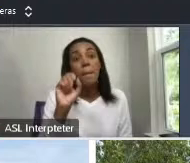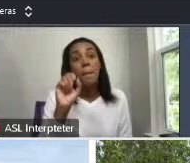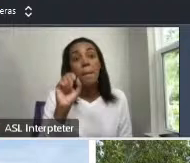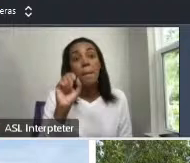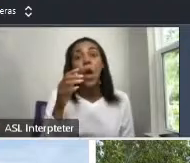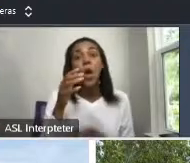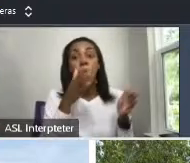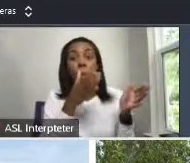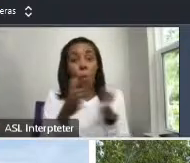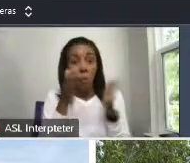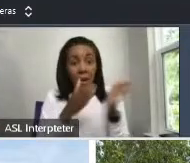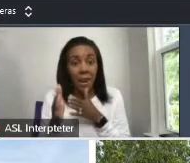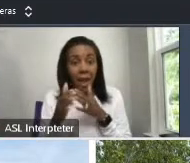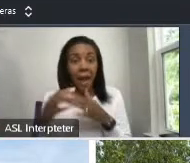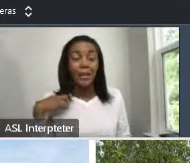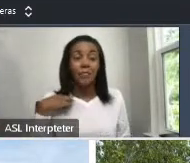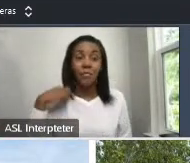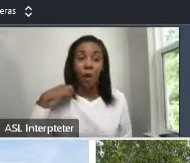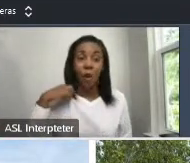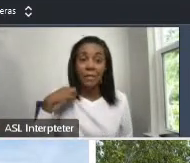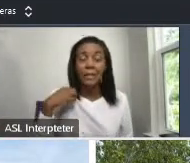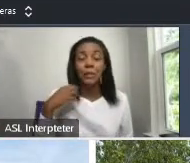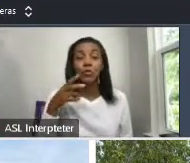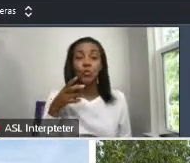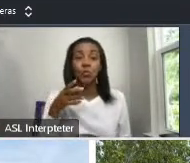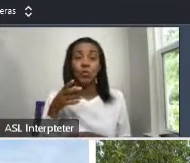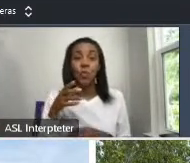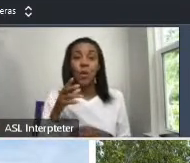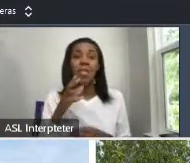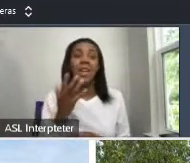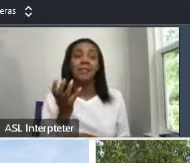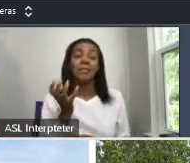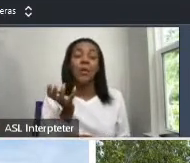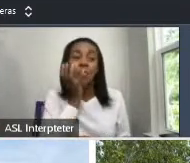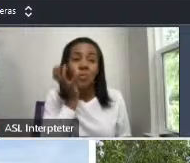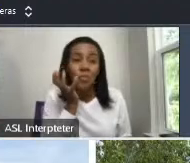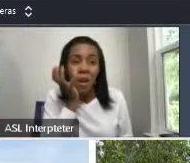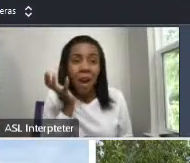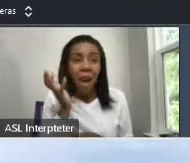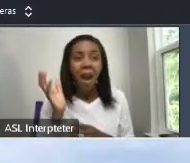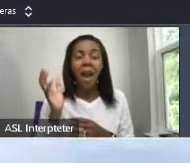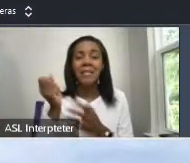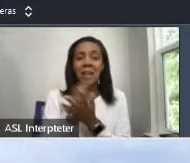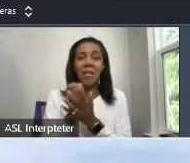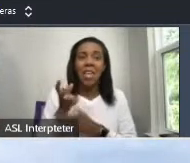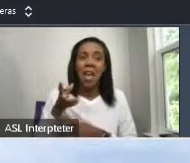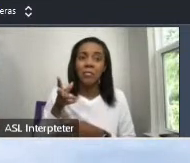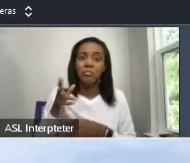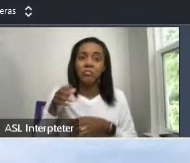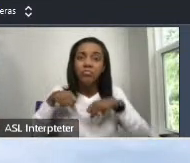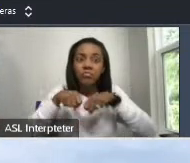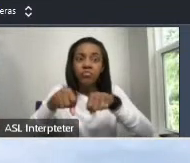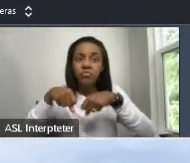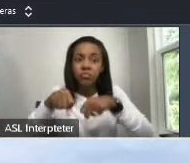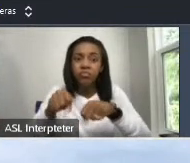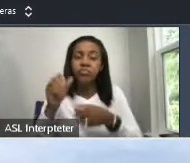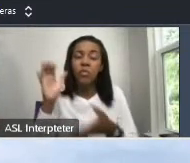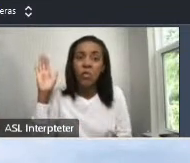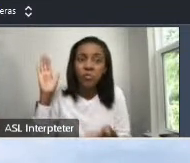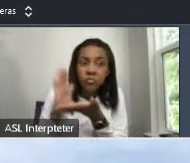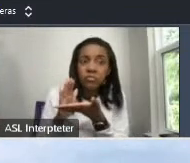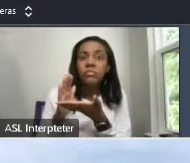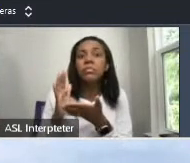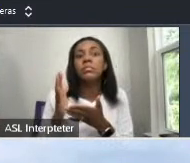organized volunteers to cut back the overgrowth and haul off trash, next slide, from Vance.